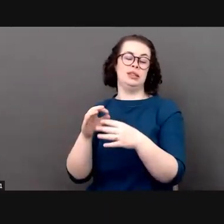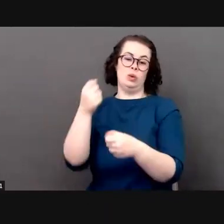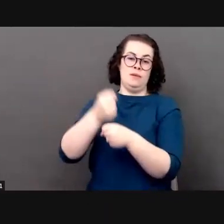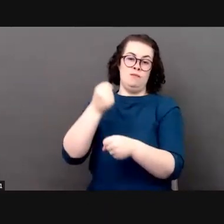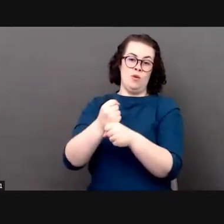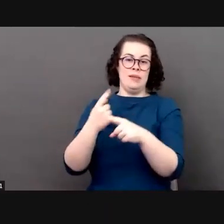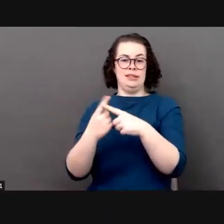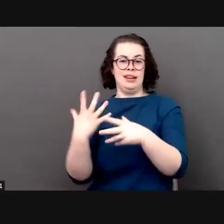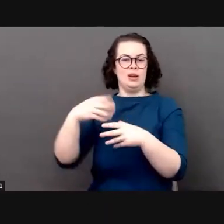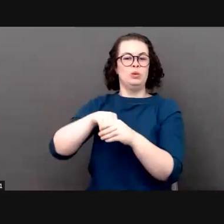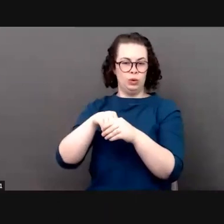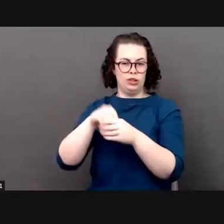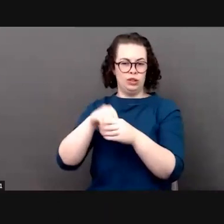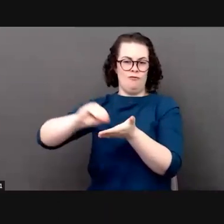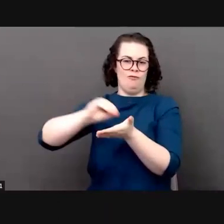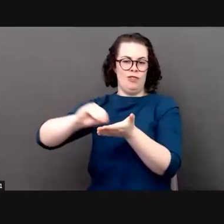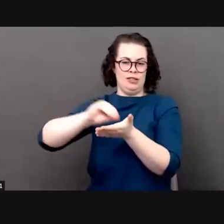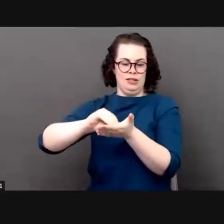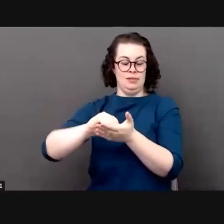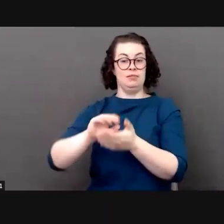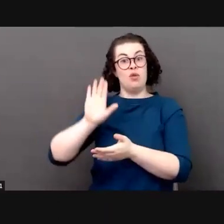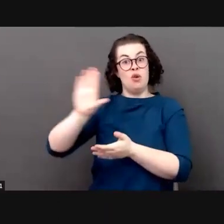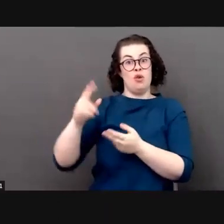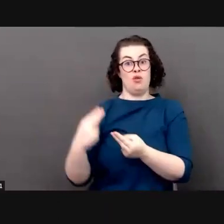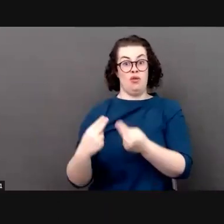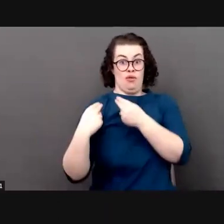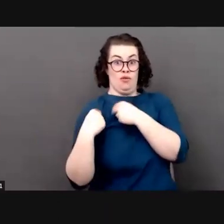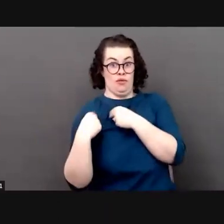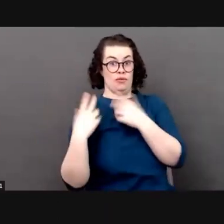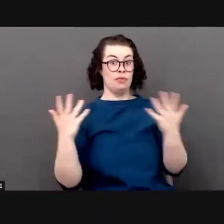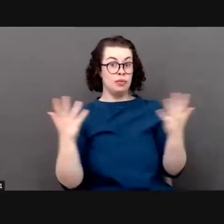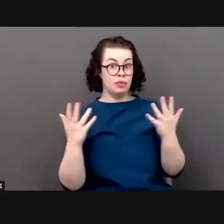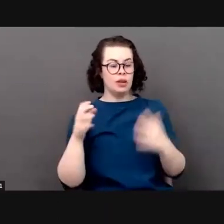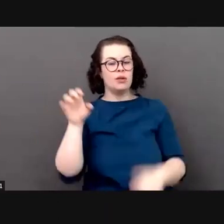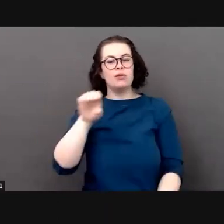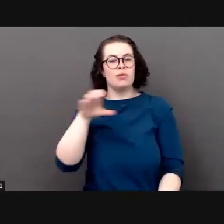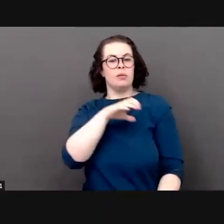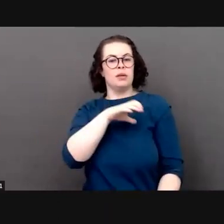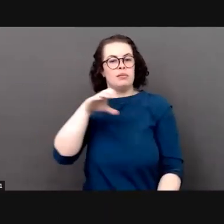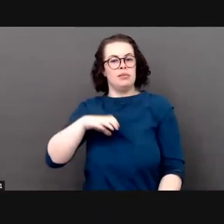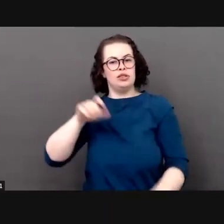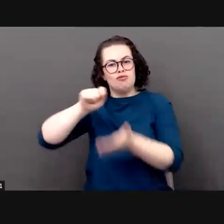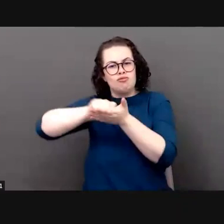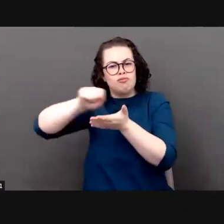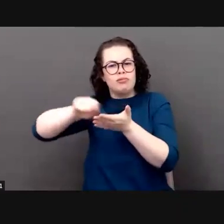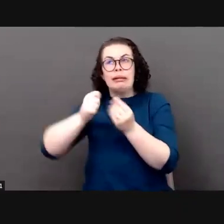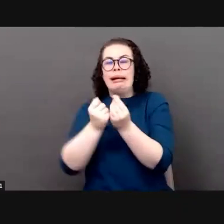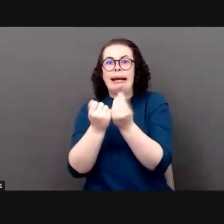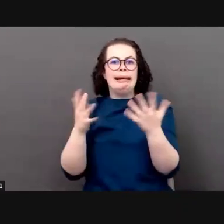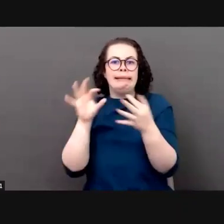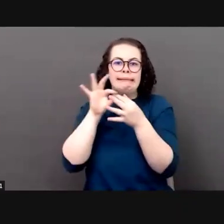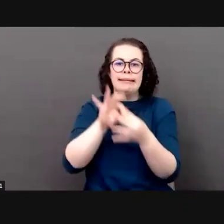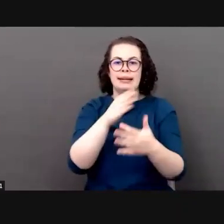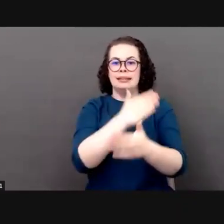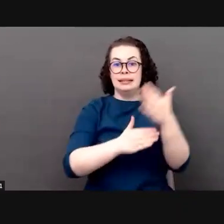Commission. Her unit is responsible for the coordination of European policies for persons with disabilities. She works on European